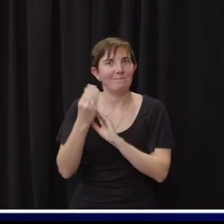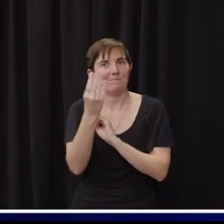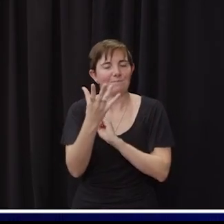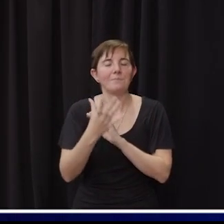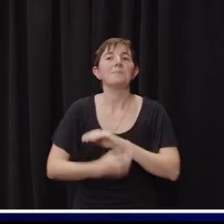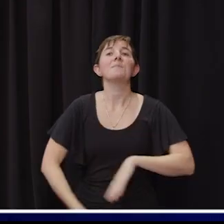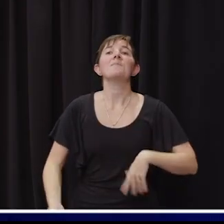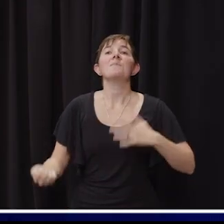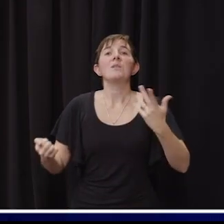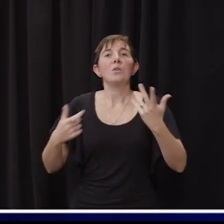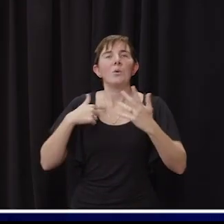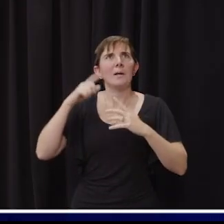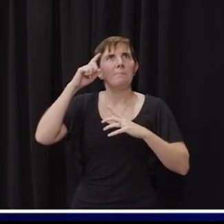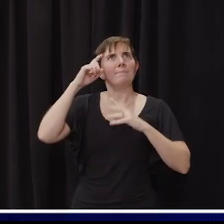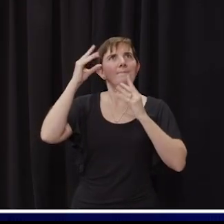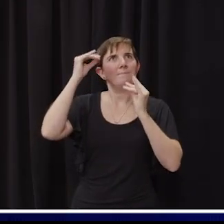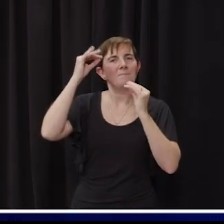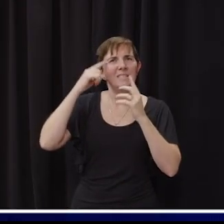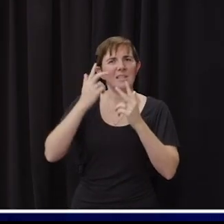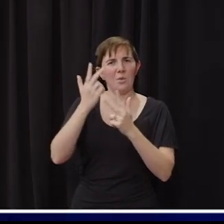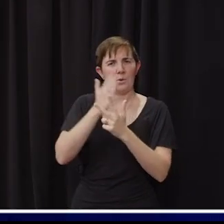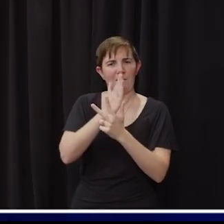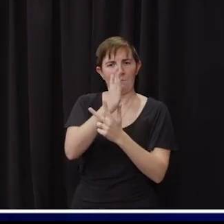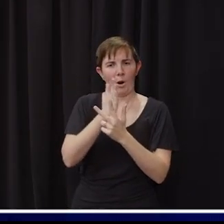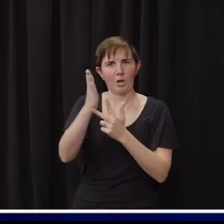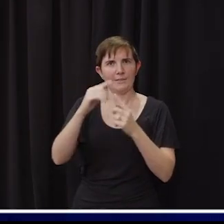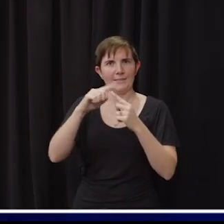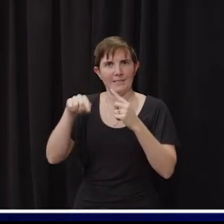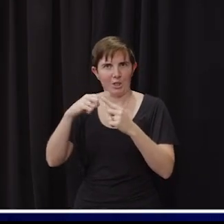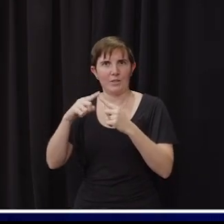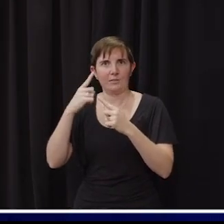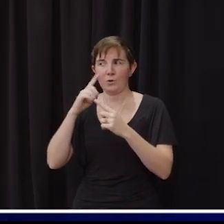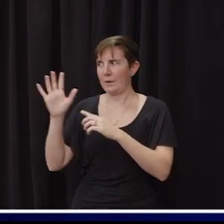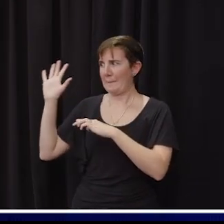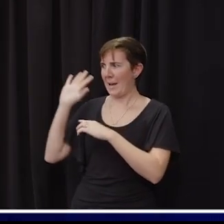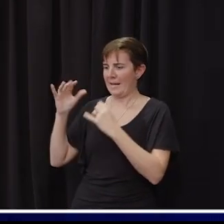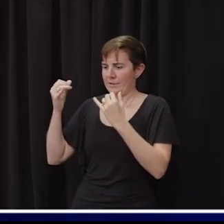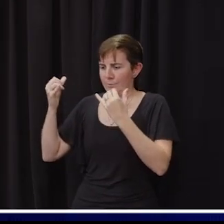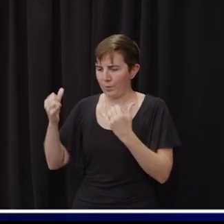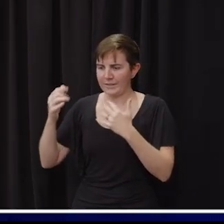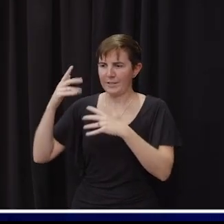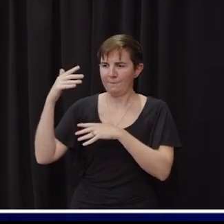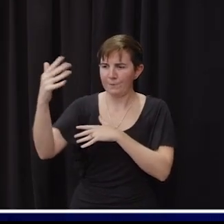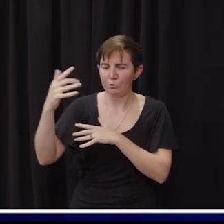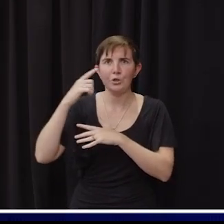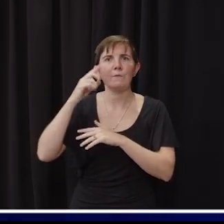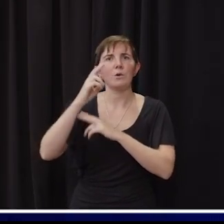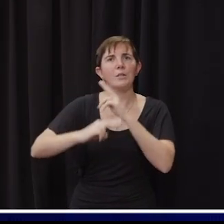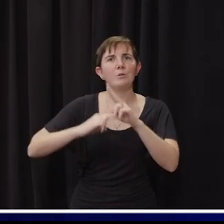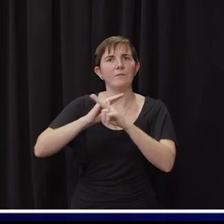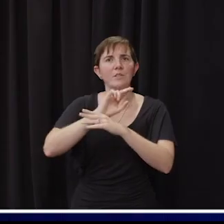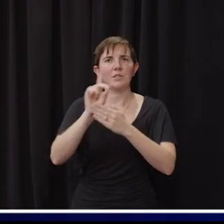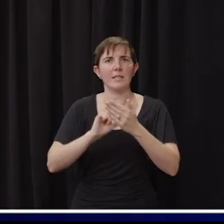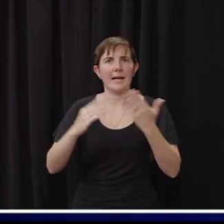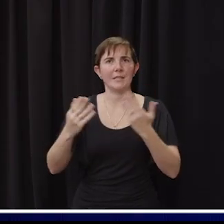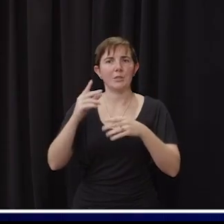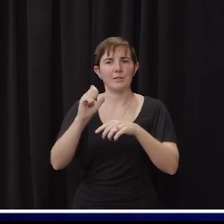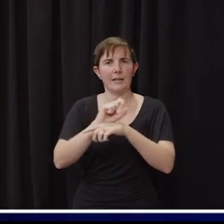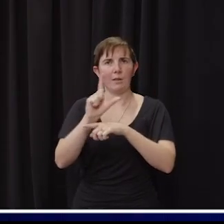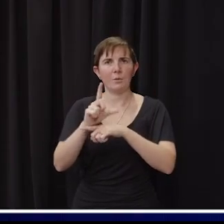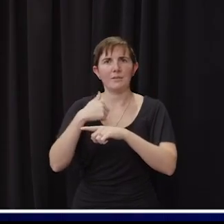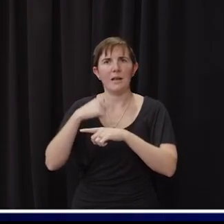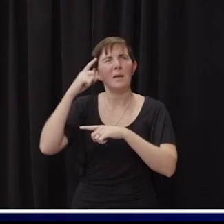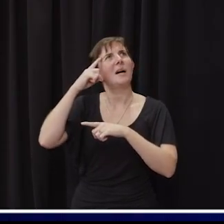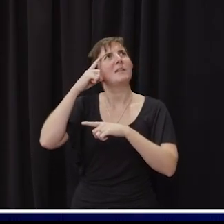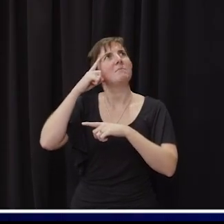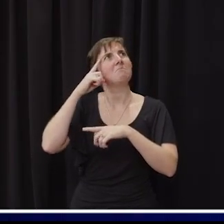You know, when I first thought of this three-part series of the past, present, and future of universal design in St. Louis, I thought what it was to